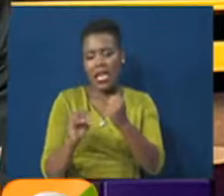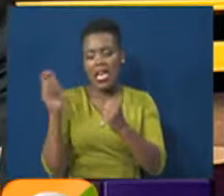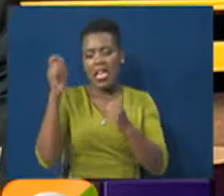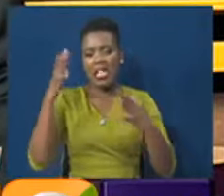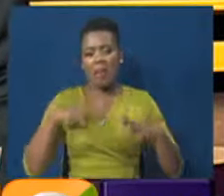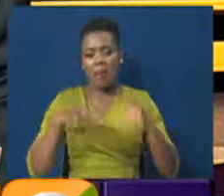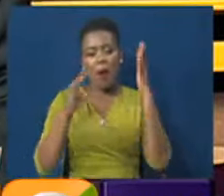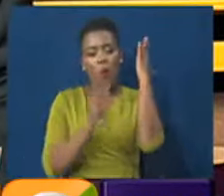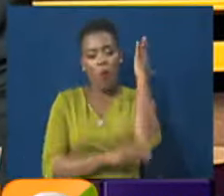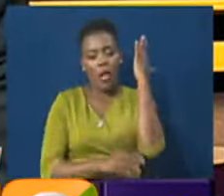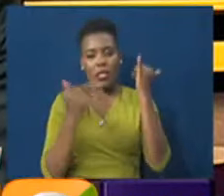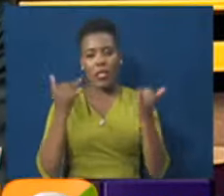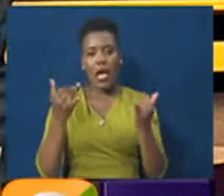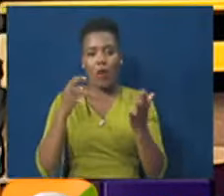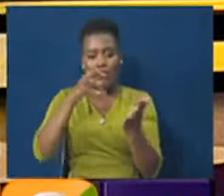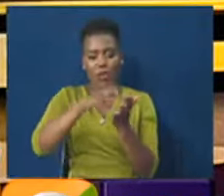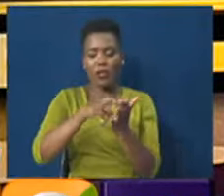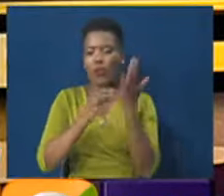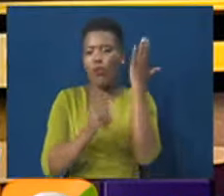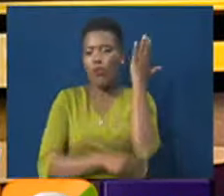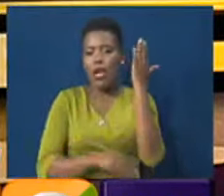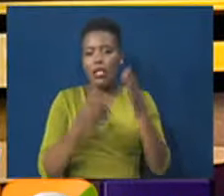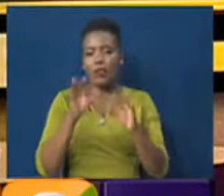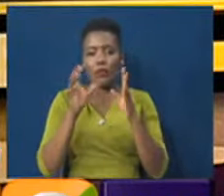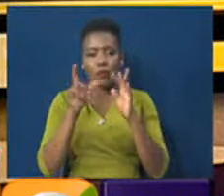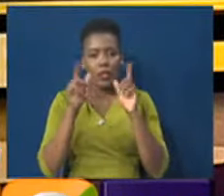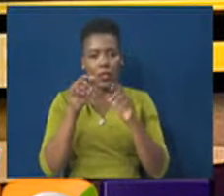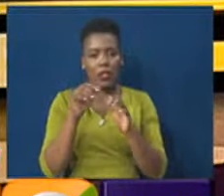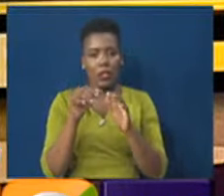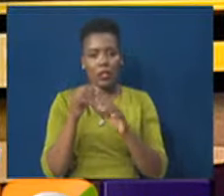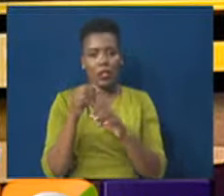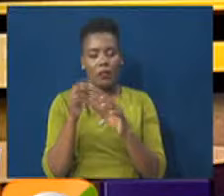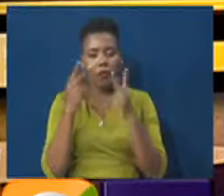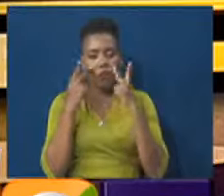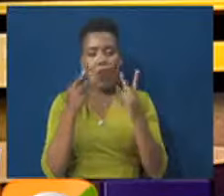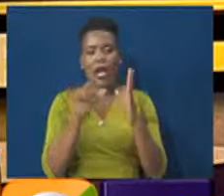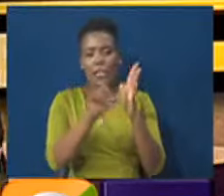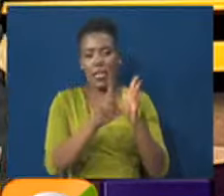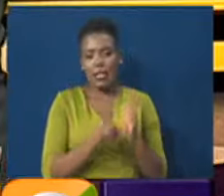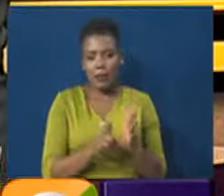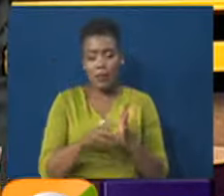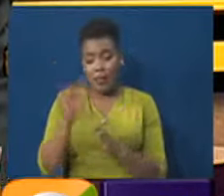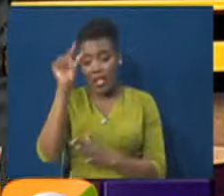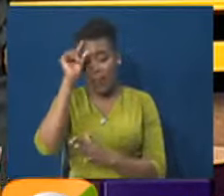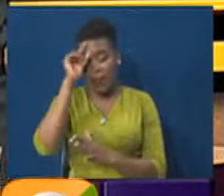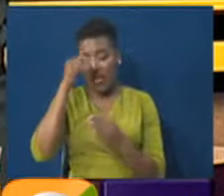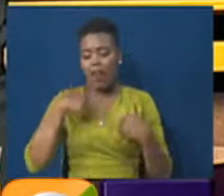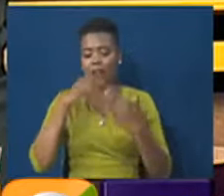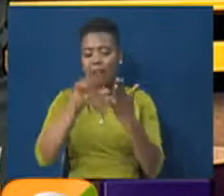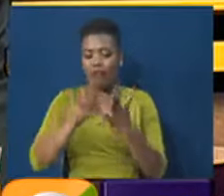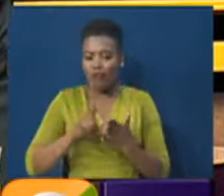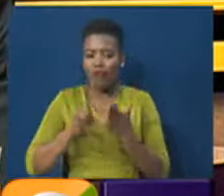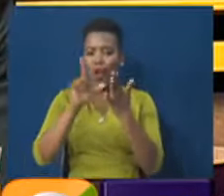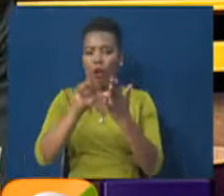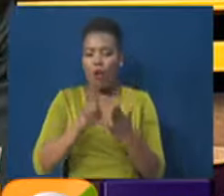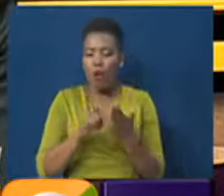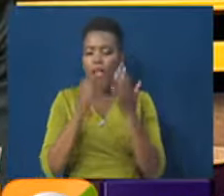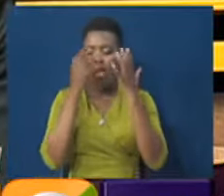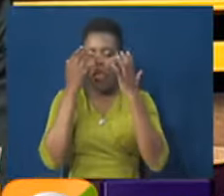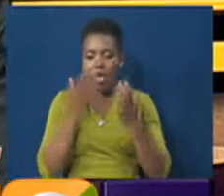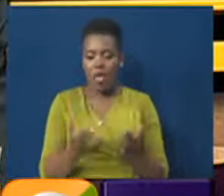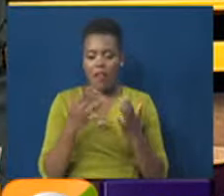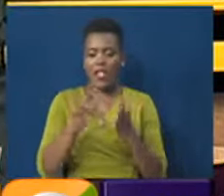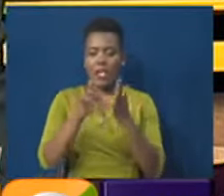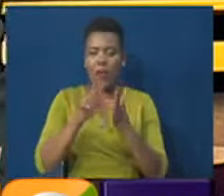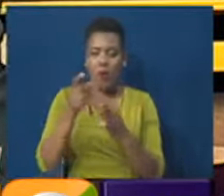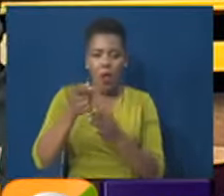If you look at the debt and the management of the debt position, This government has borrowed more, and it is borrowing at a much